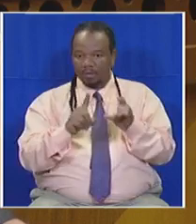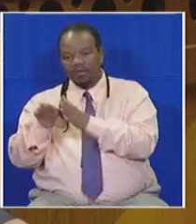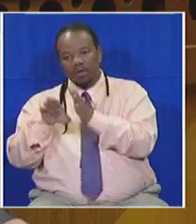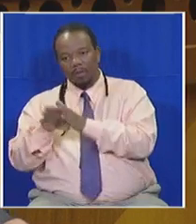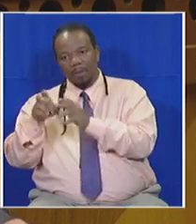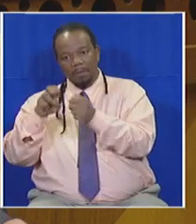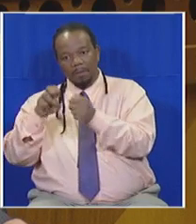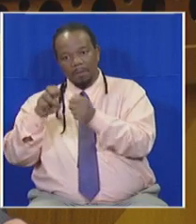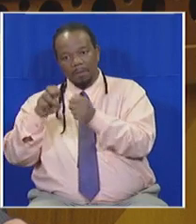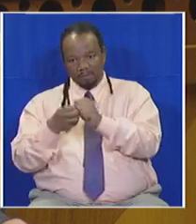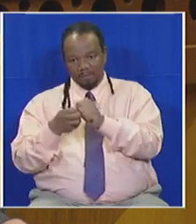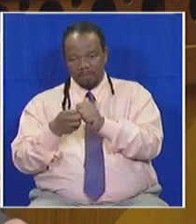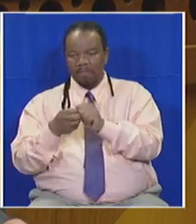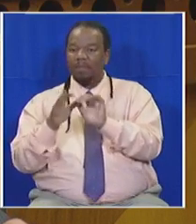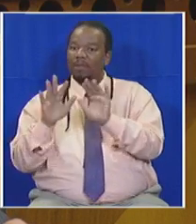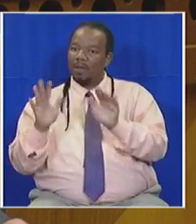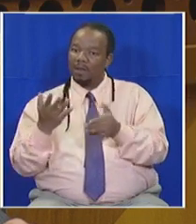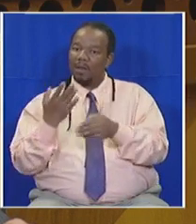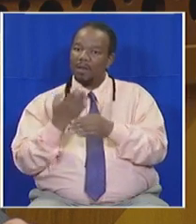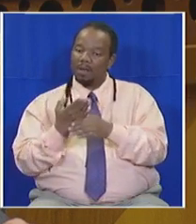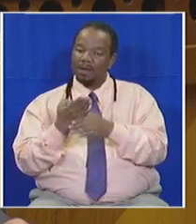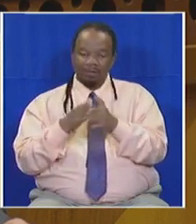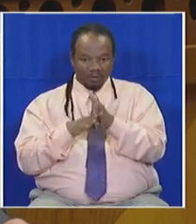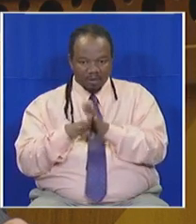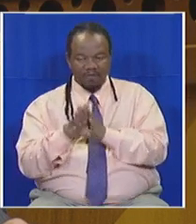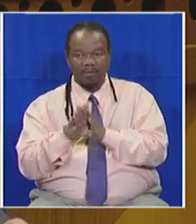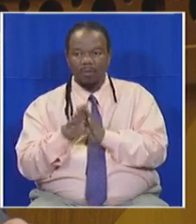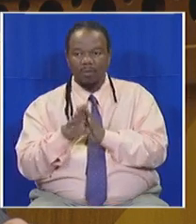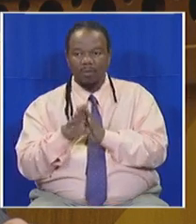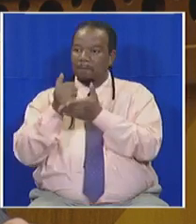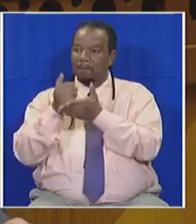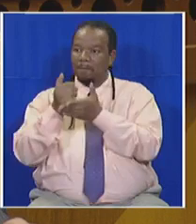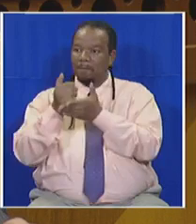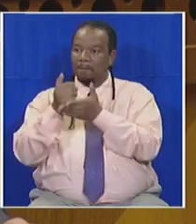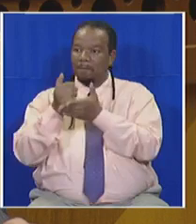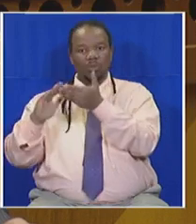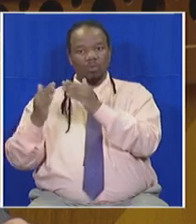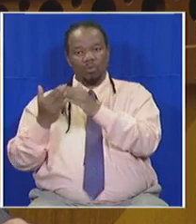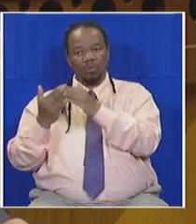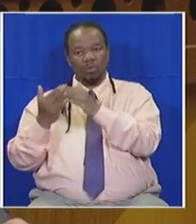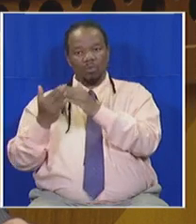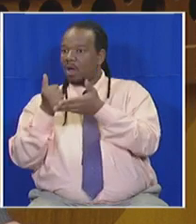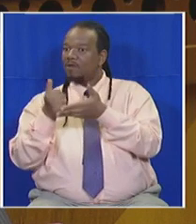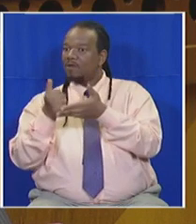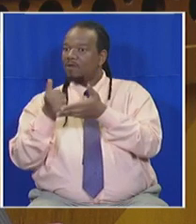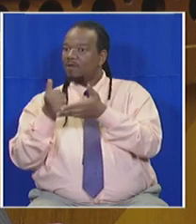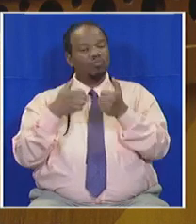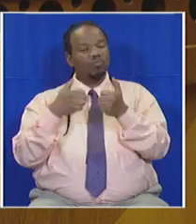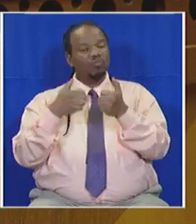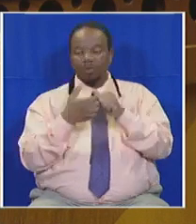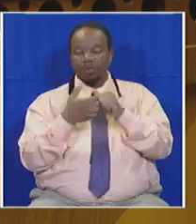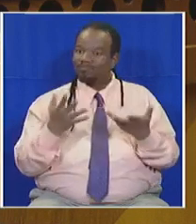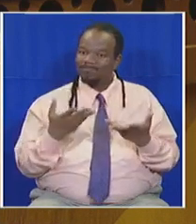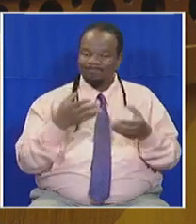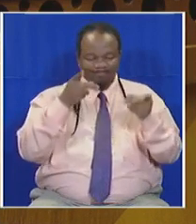more accessible channels for citizens to raise objections against decisions by the MDB, as well as mechanisms to